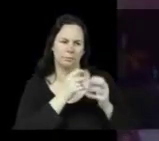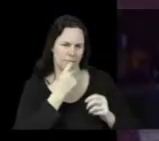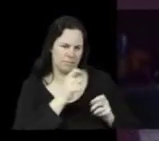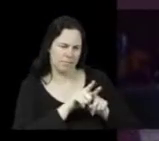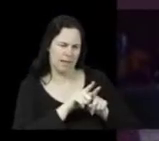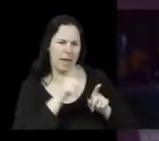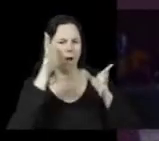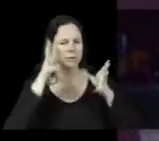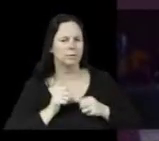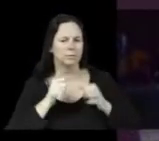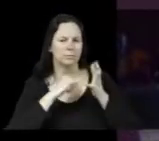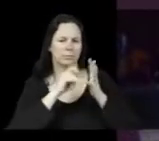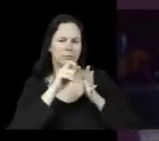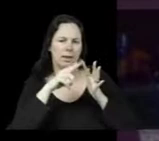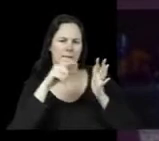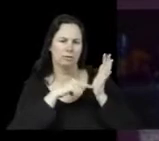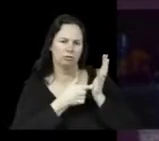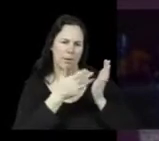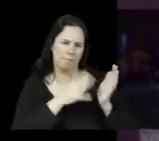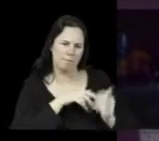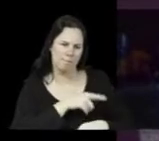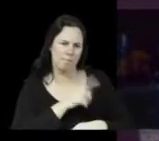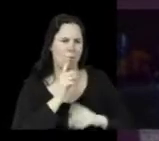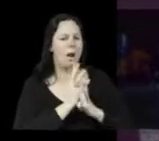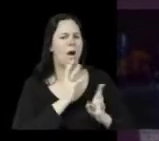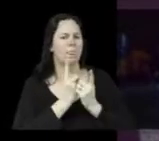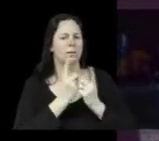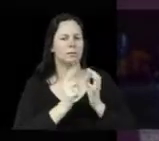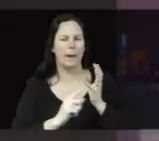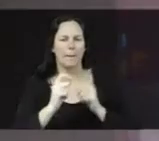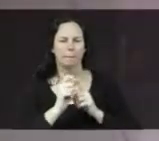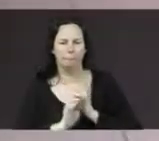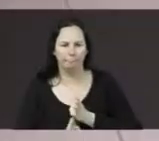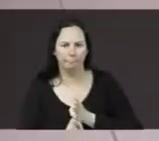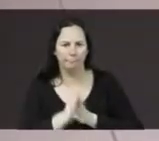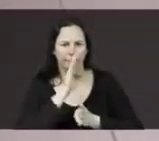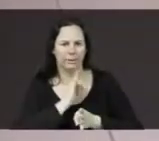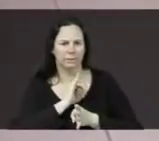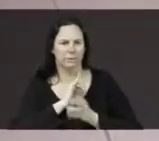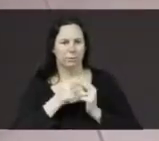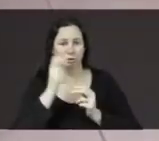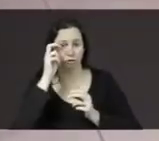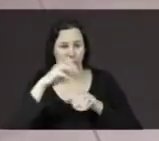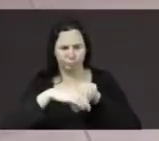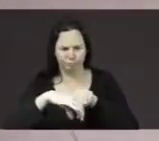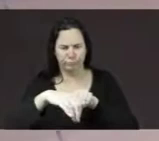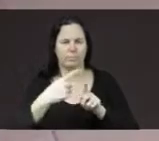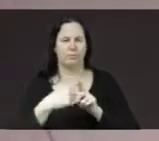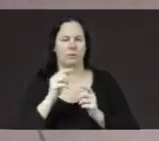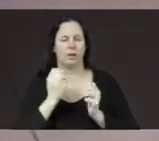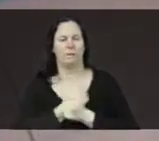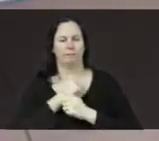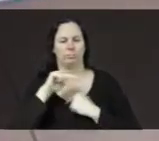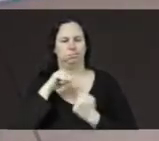of symptoms of being on the autism spectrum. He would line things up. He had an obsession with trains and he